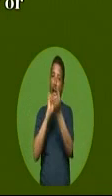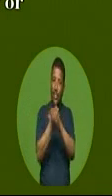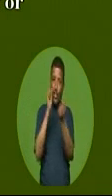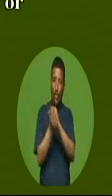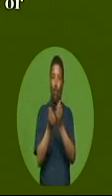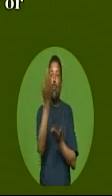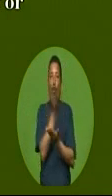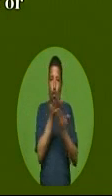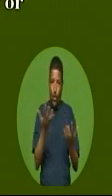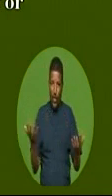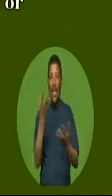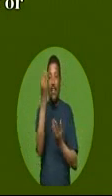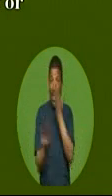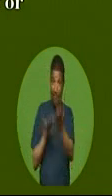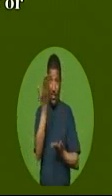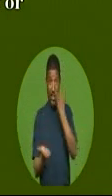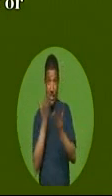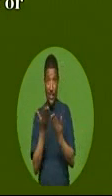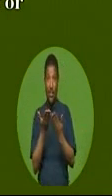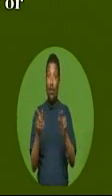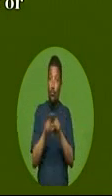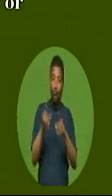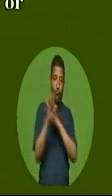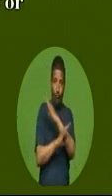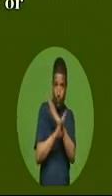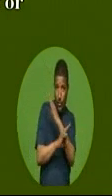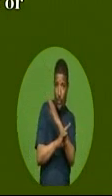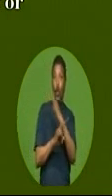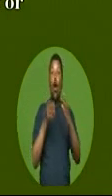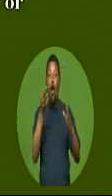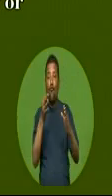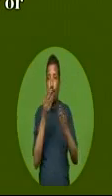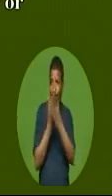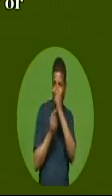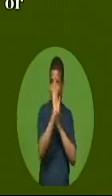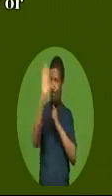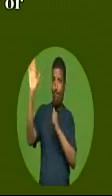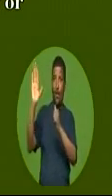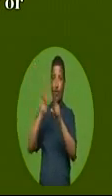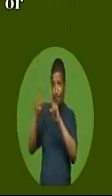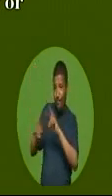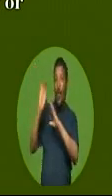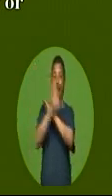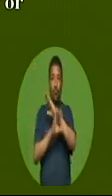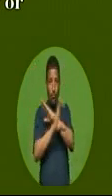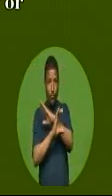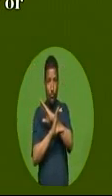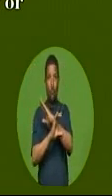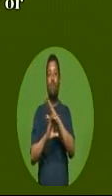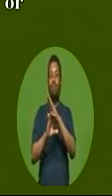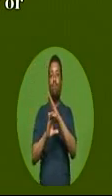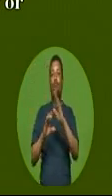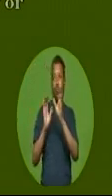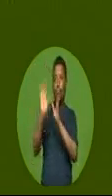of goods and services among citizens of independent or sovereign